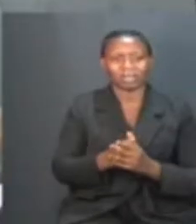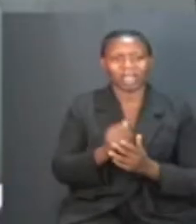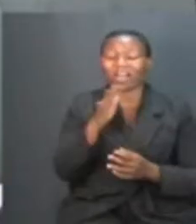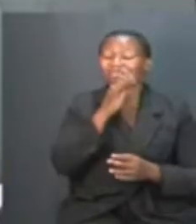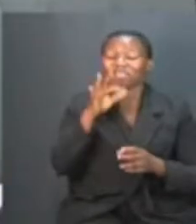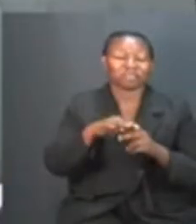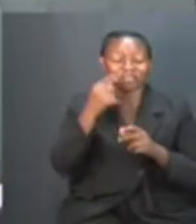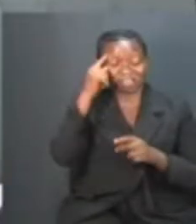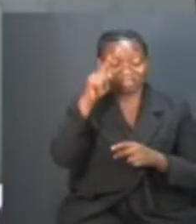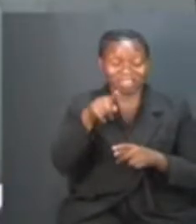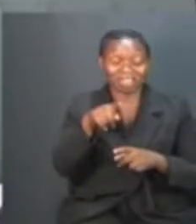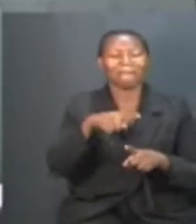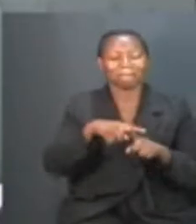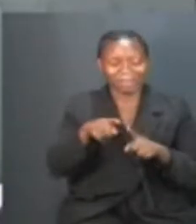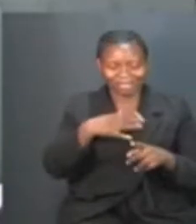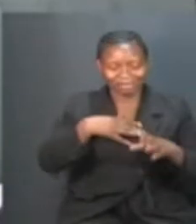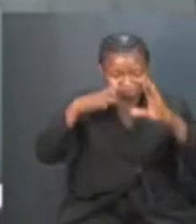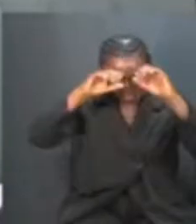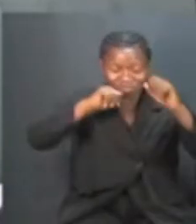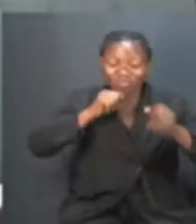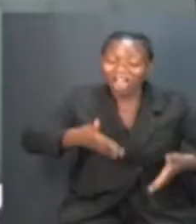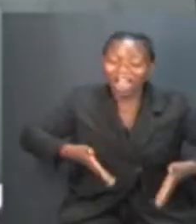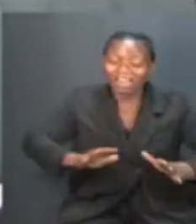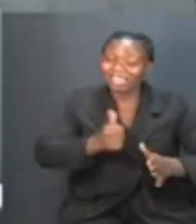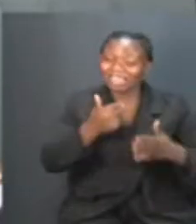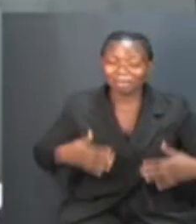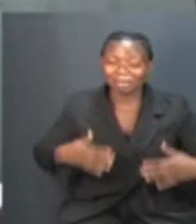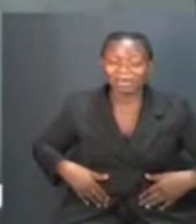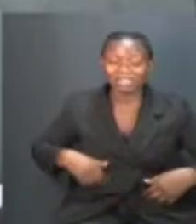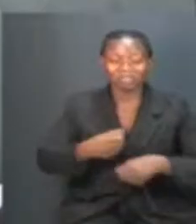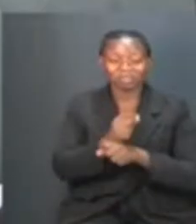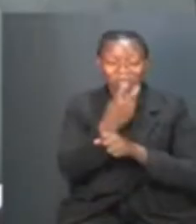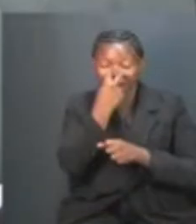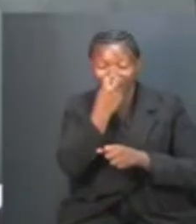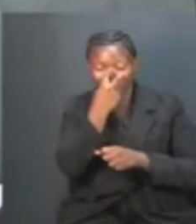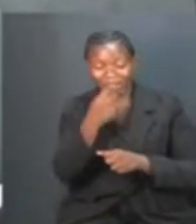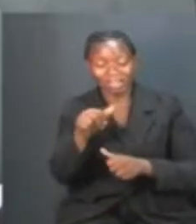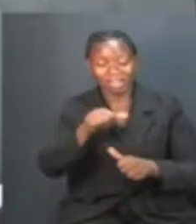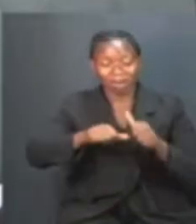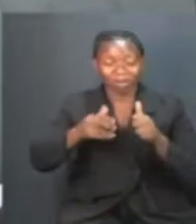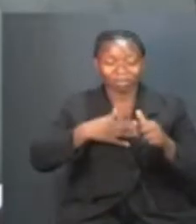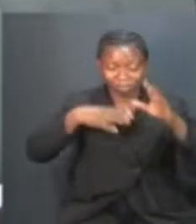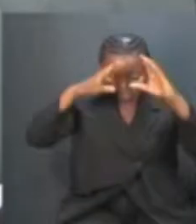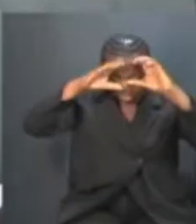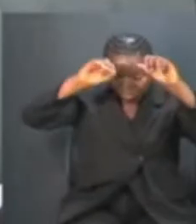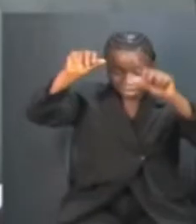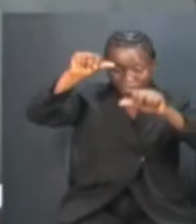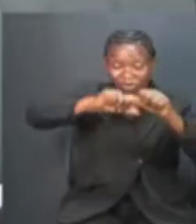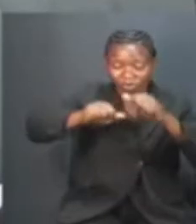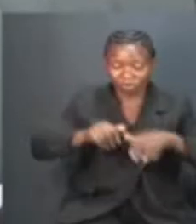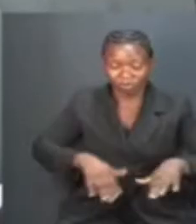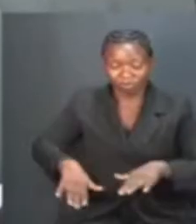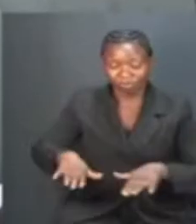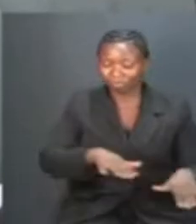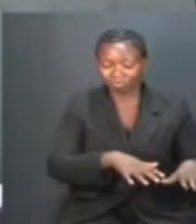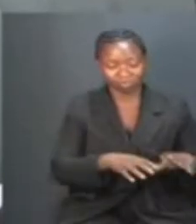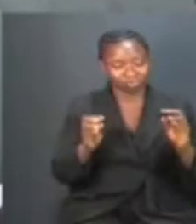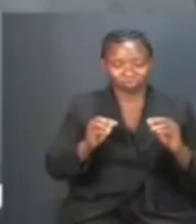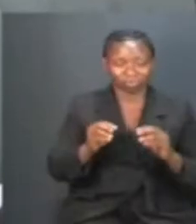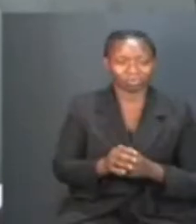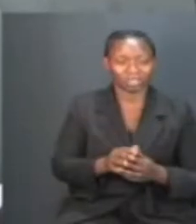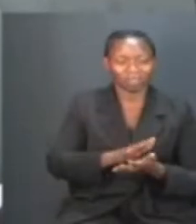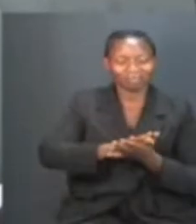him. I wouldn't allow anybody to make a derogatory statement because he had worn smoke. This is